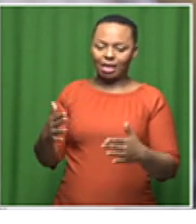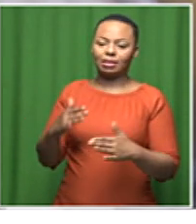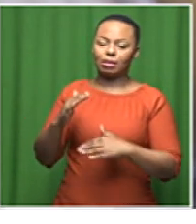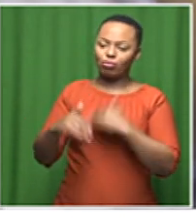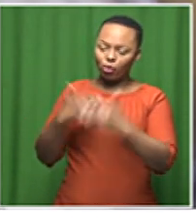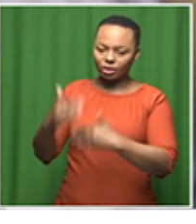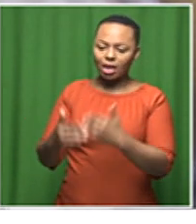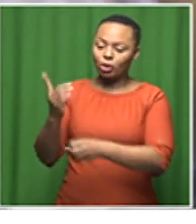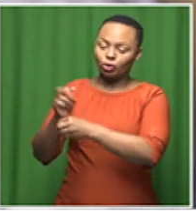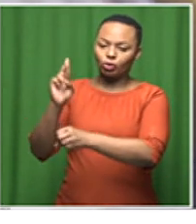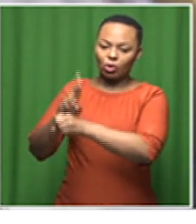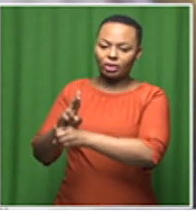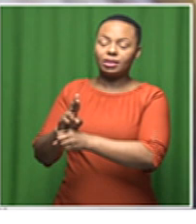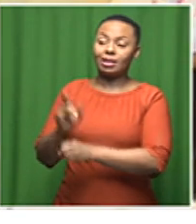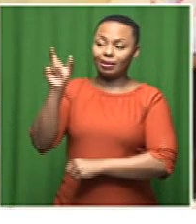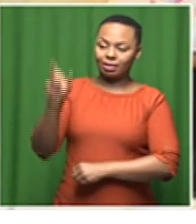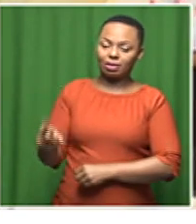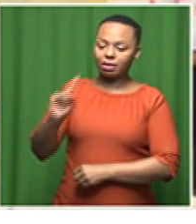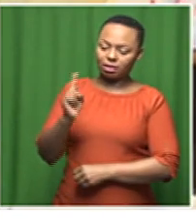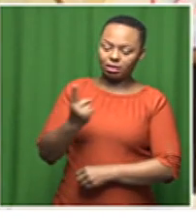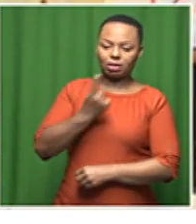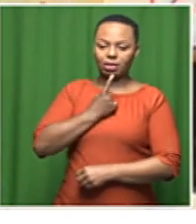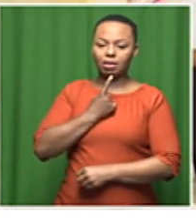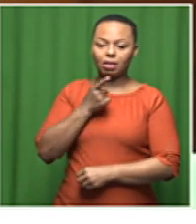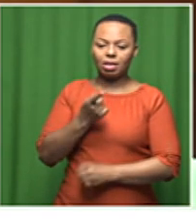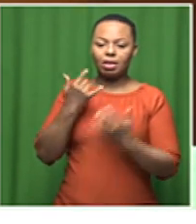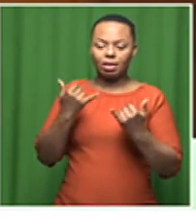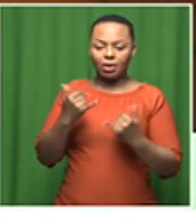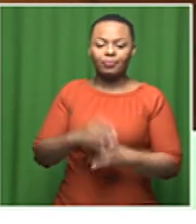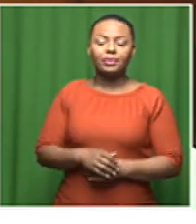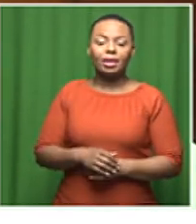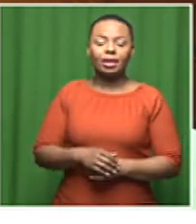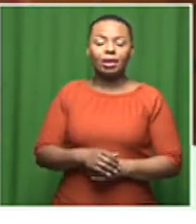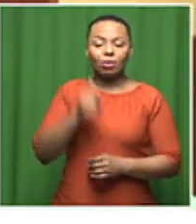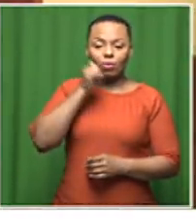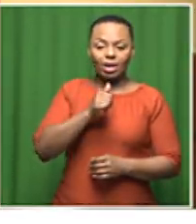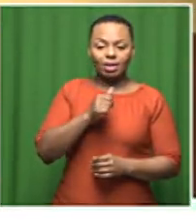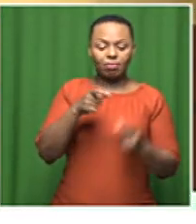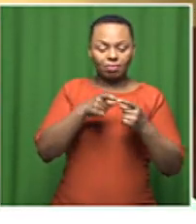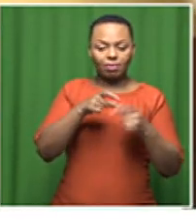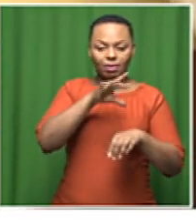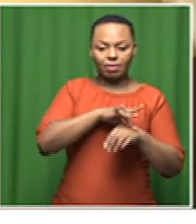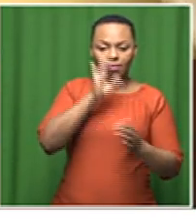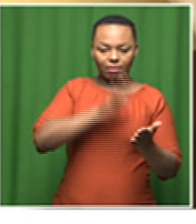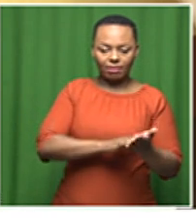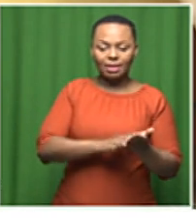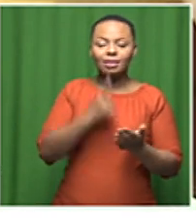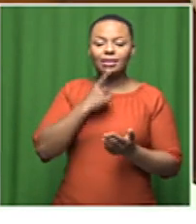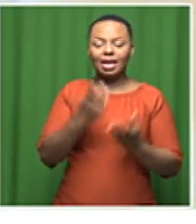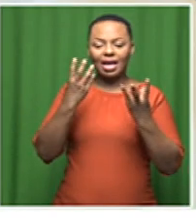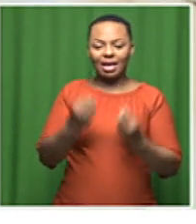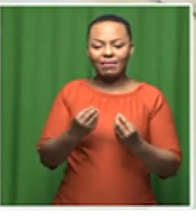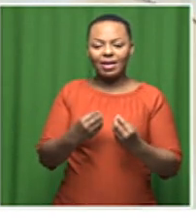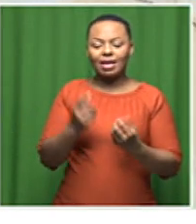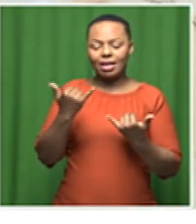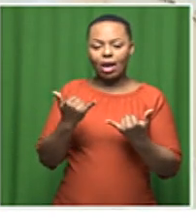doctor eventually got of his medical aid where we had papers. Eventually it showed that my son had a kidney transplant